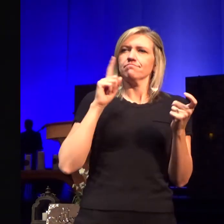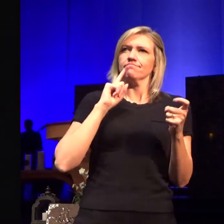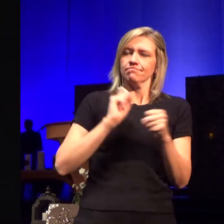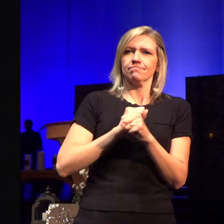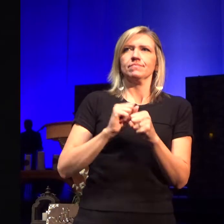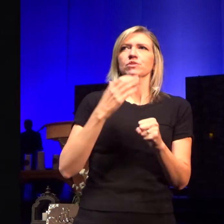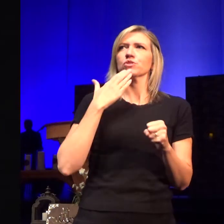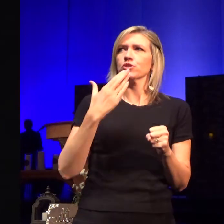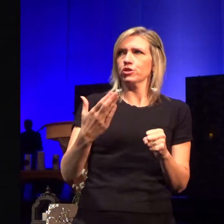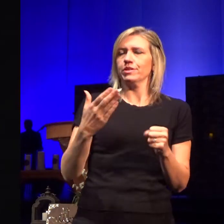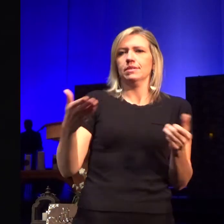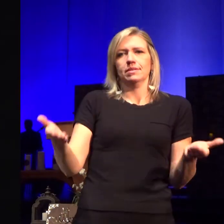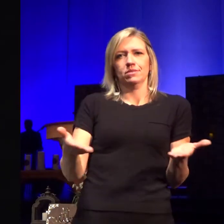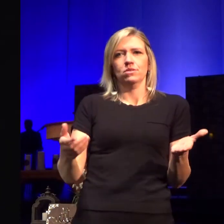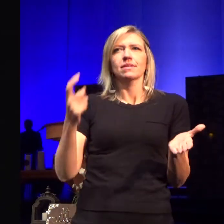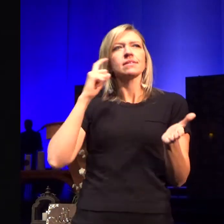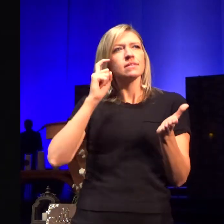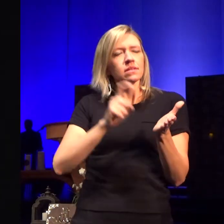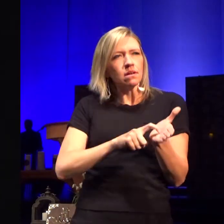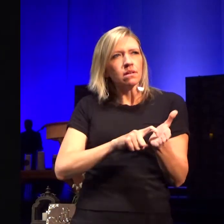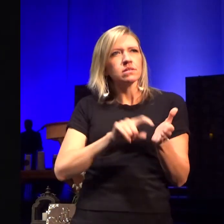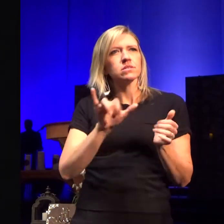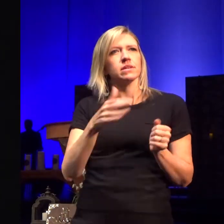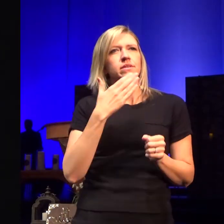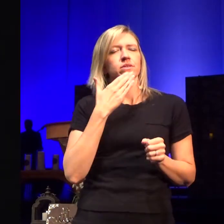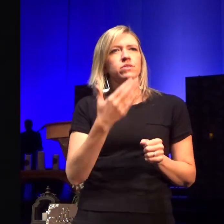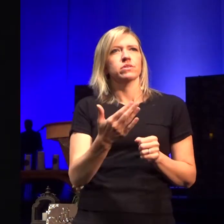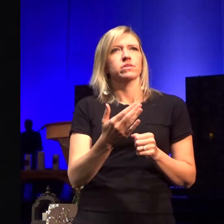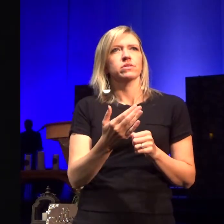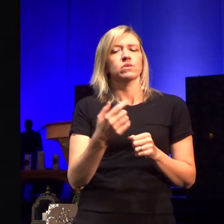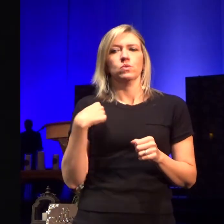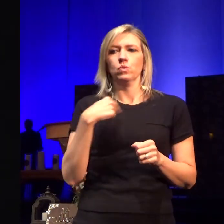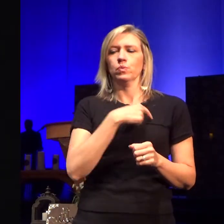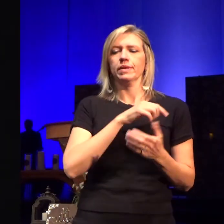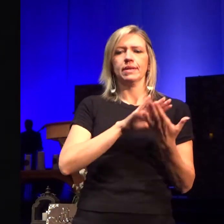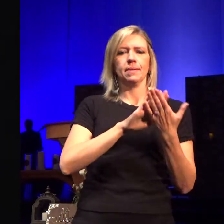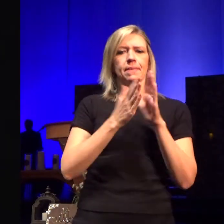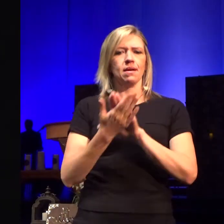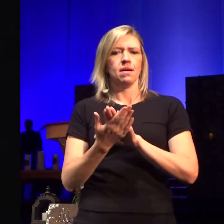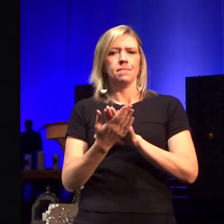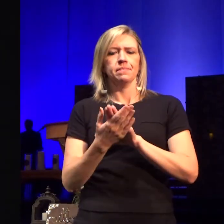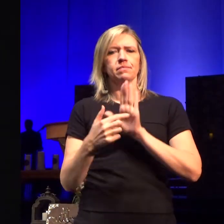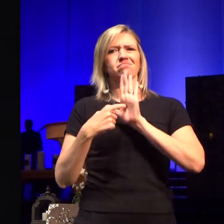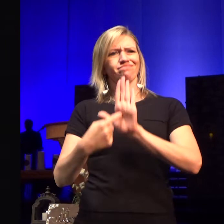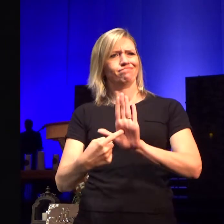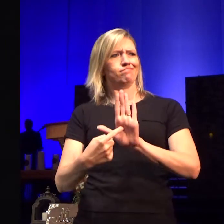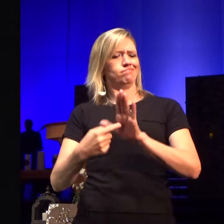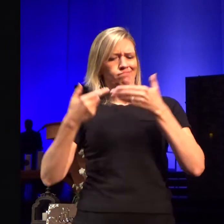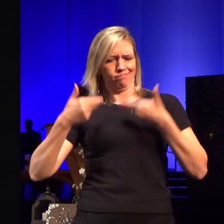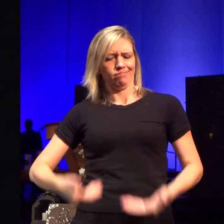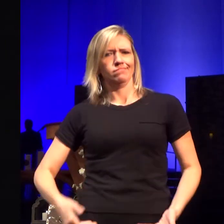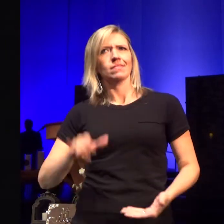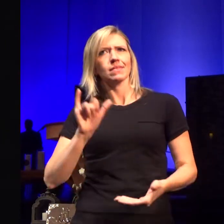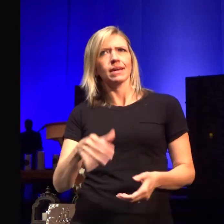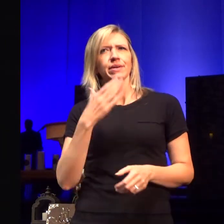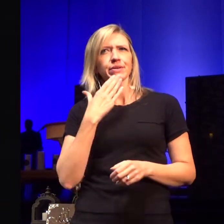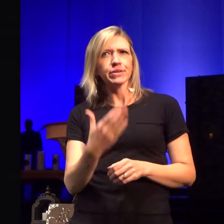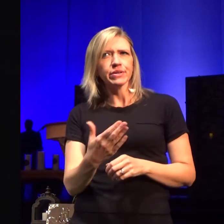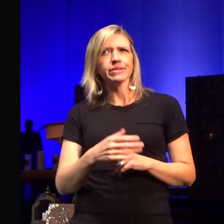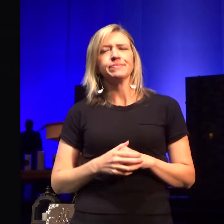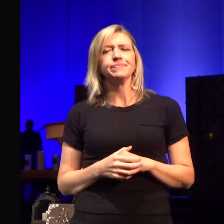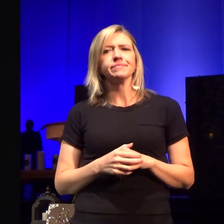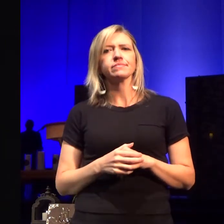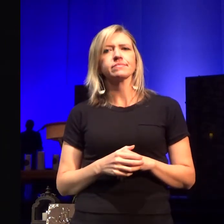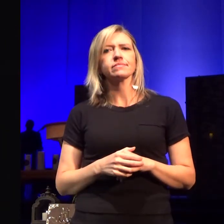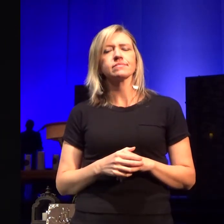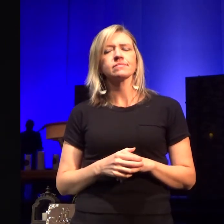good, and we acknowledge that good, and we become an expression of that good.